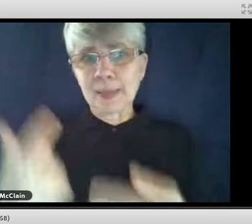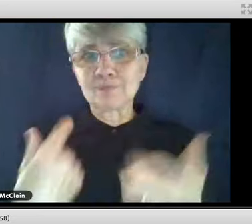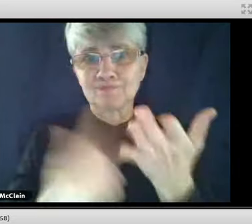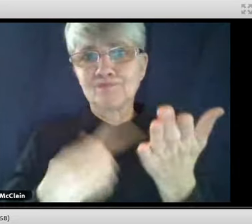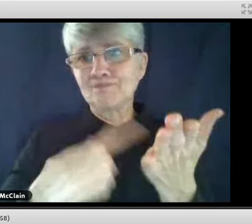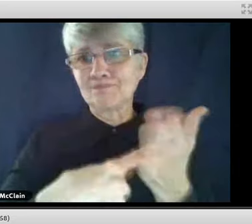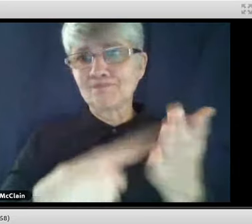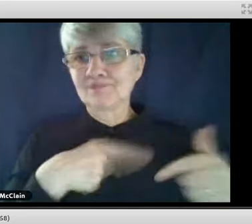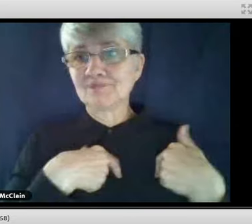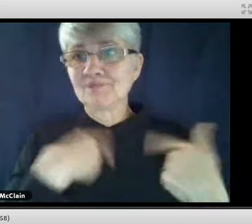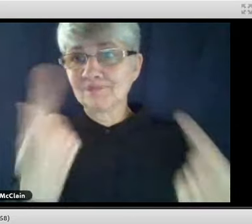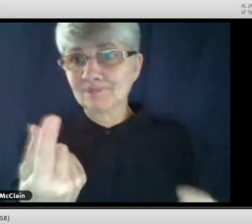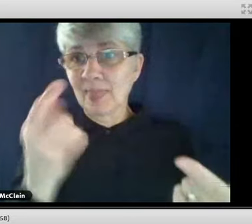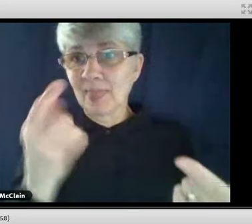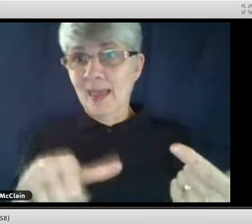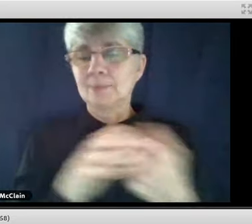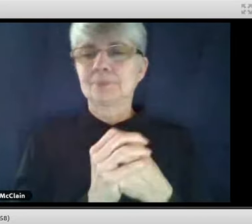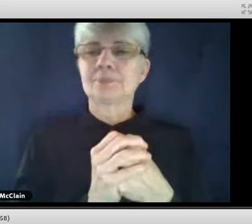ones.